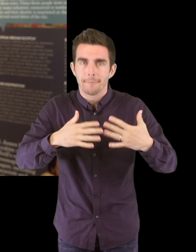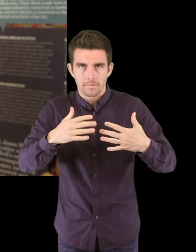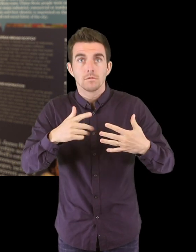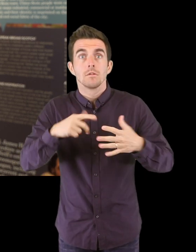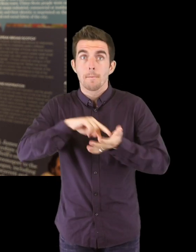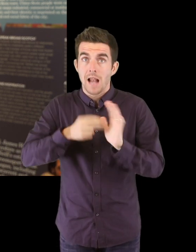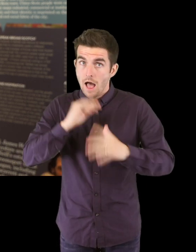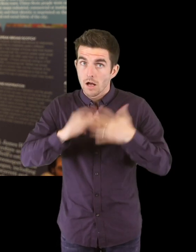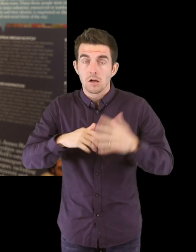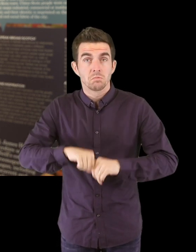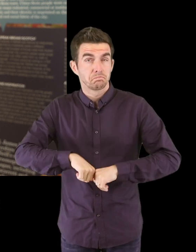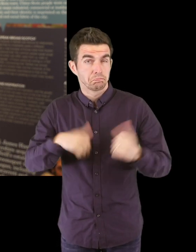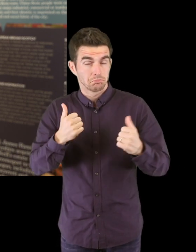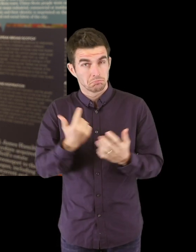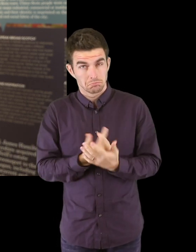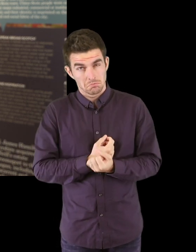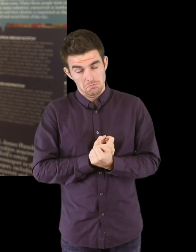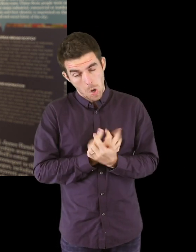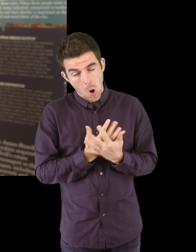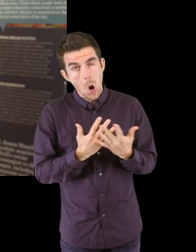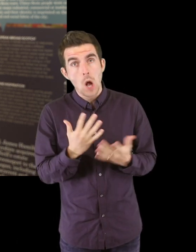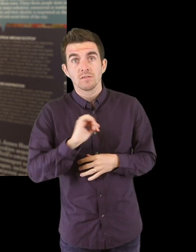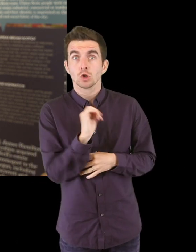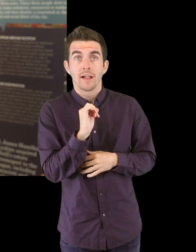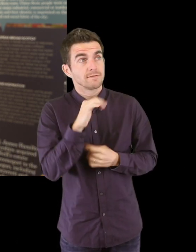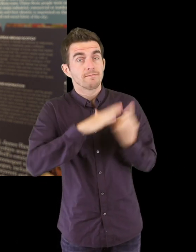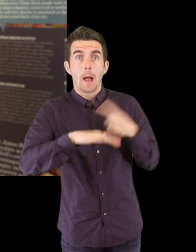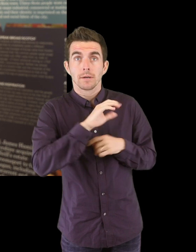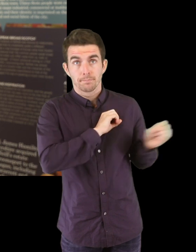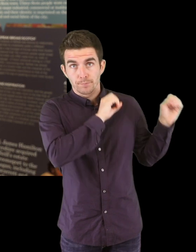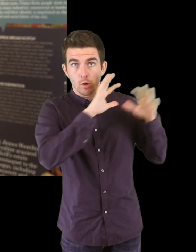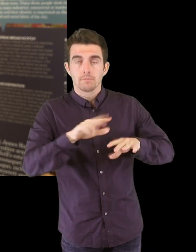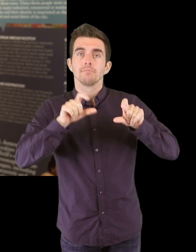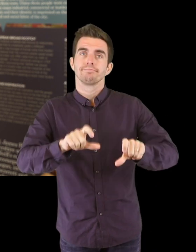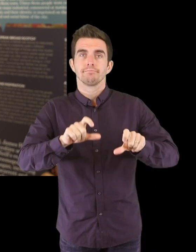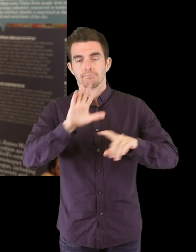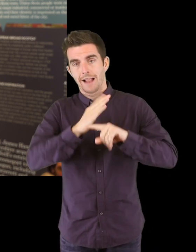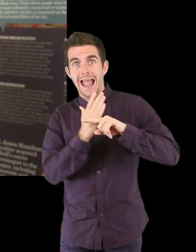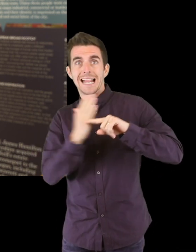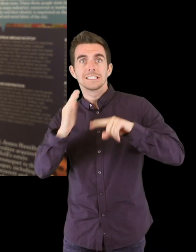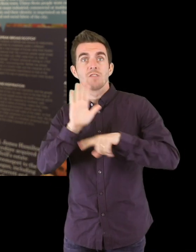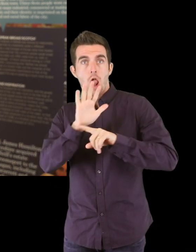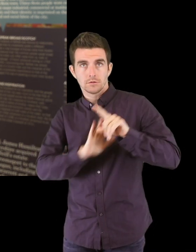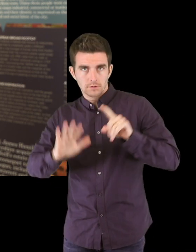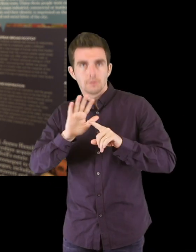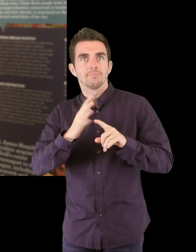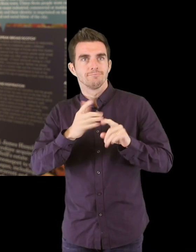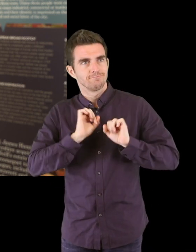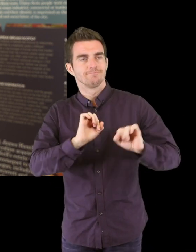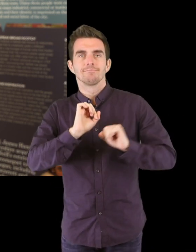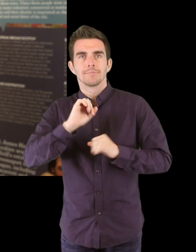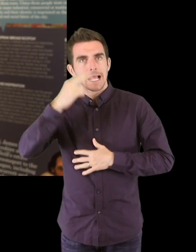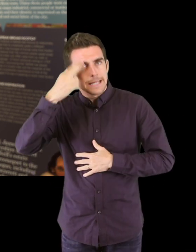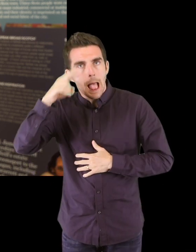proved to be a huge success, with hundreds of Scottish families arriving and settling in East Ulster, introducing new